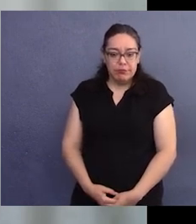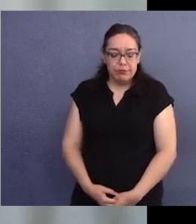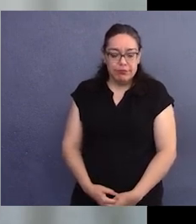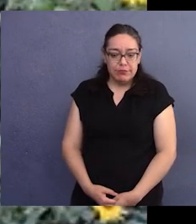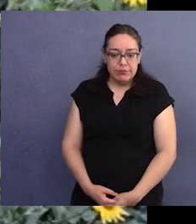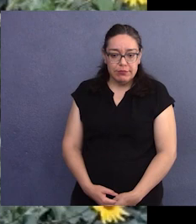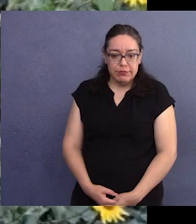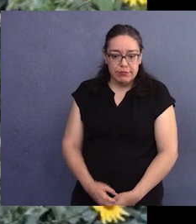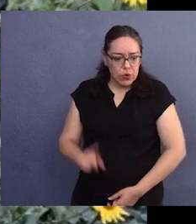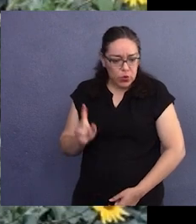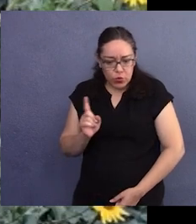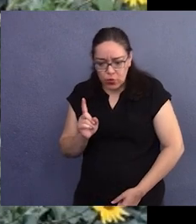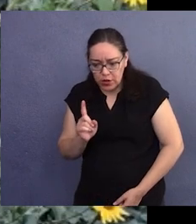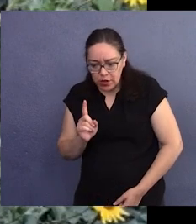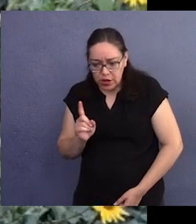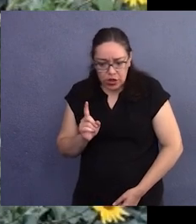Where is she?